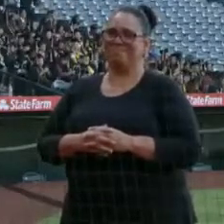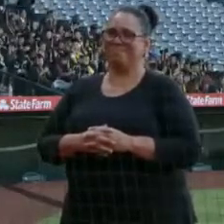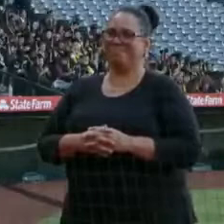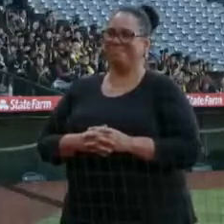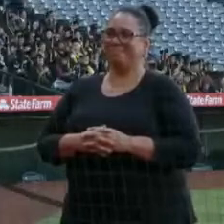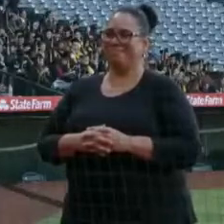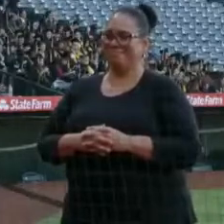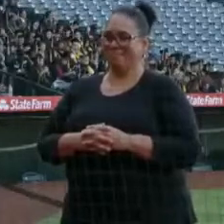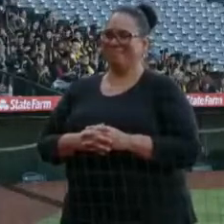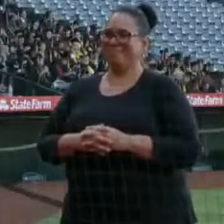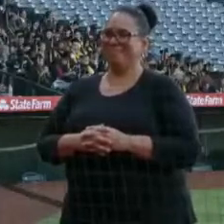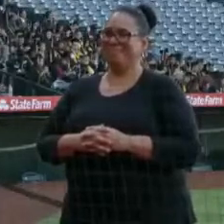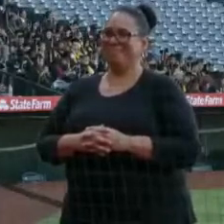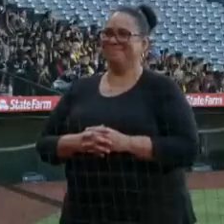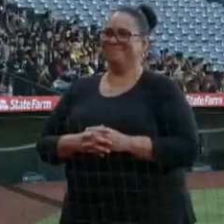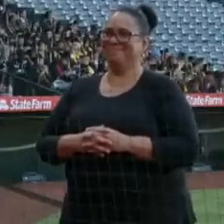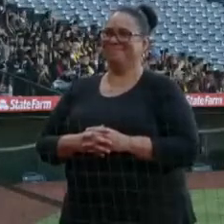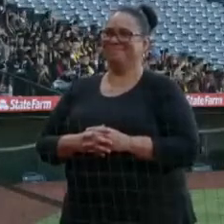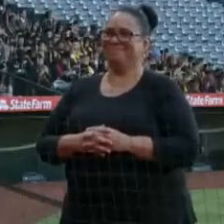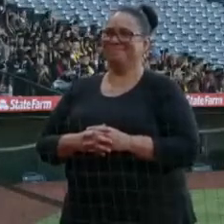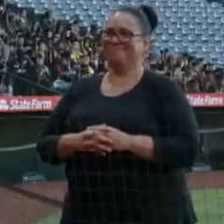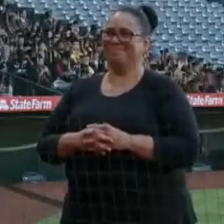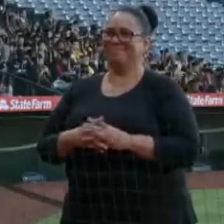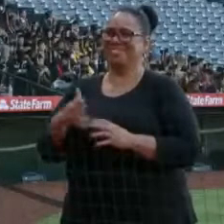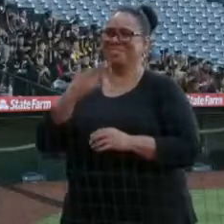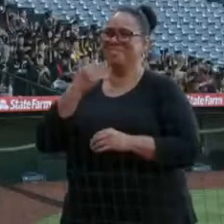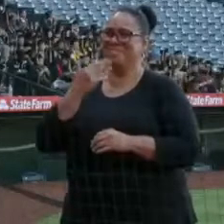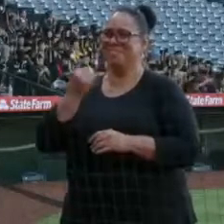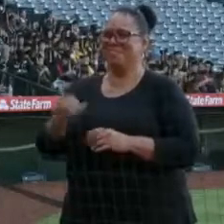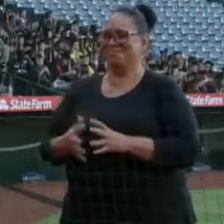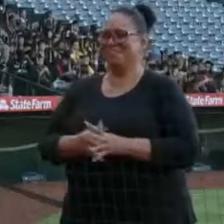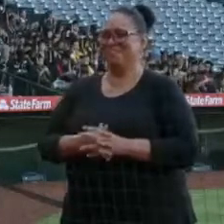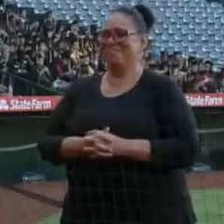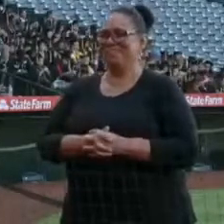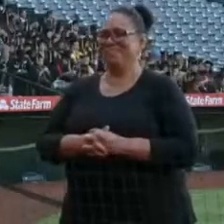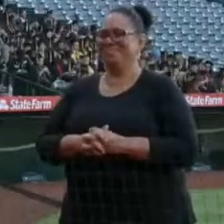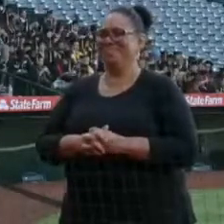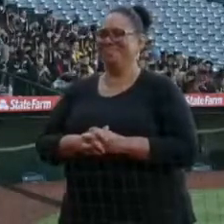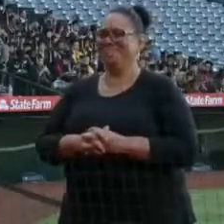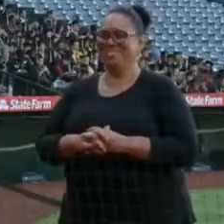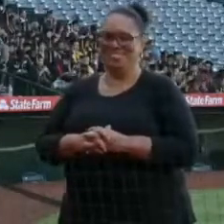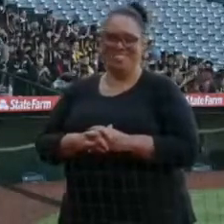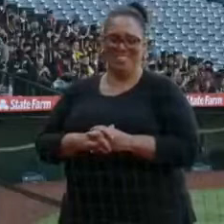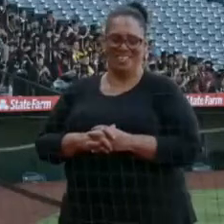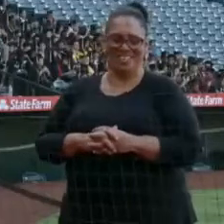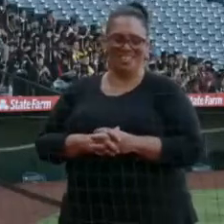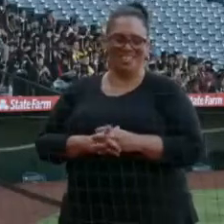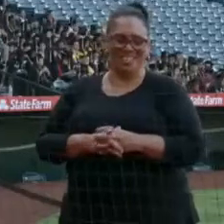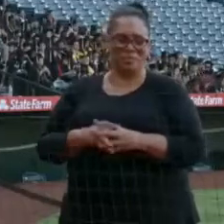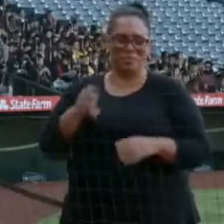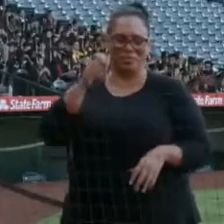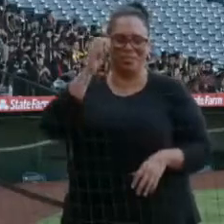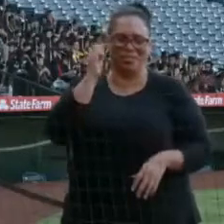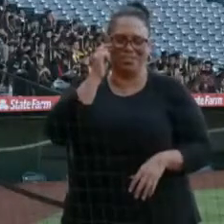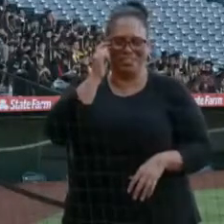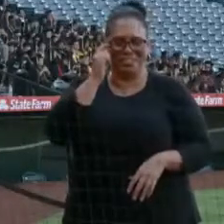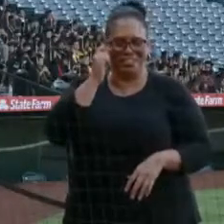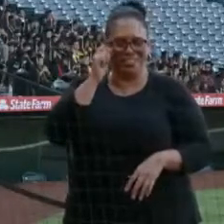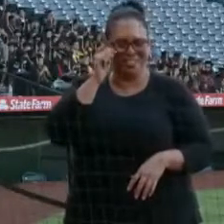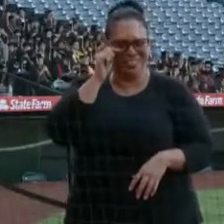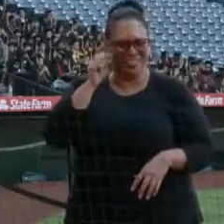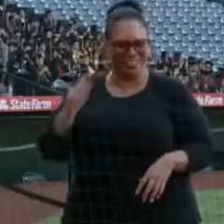Award, the recipient is Giselle Verduzco, Psychology. For the Sandy